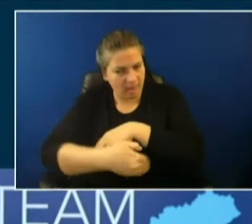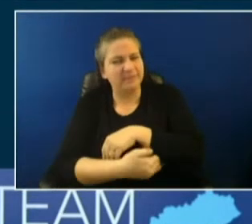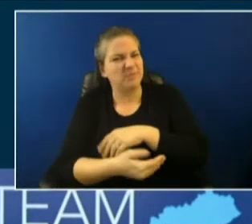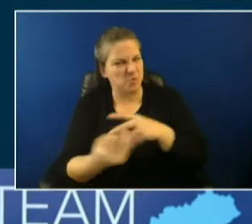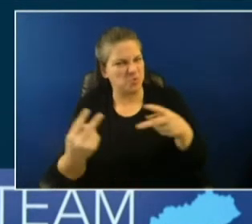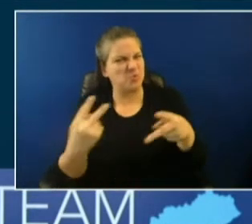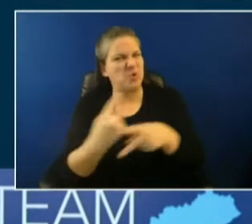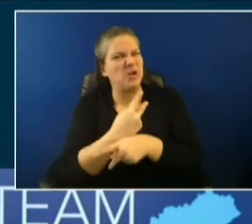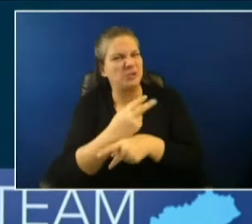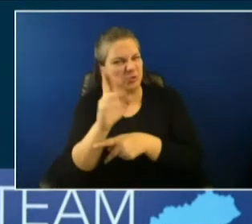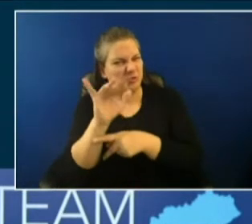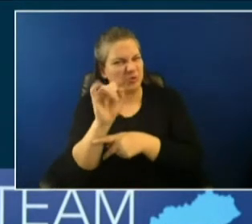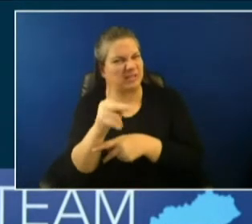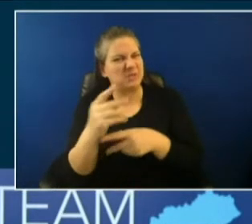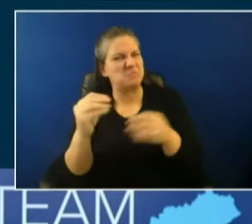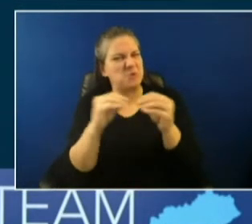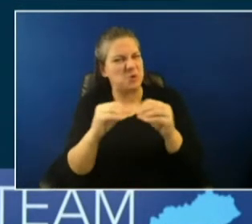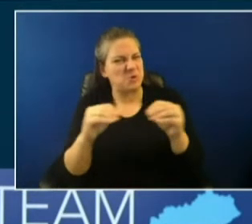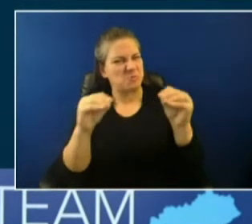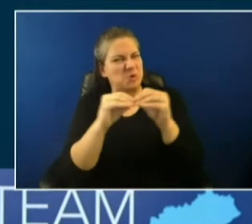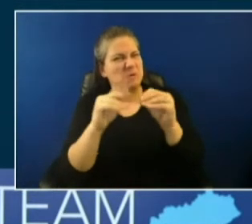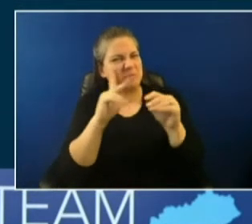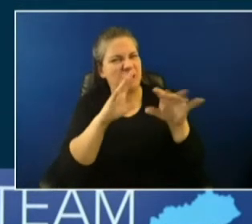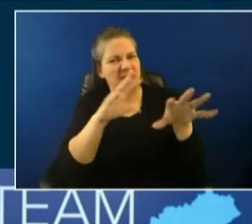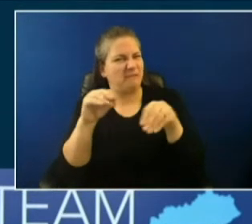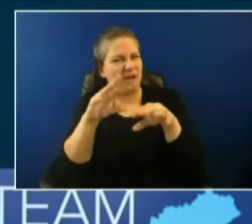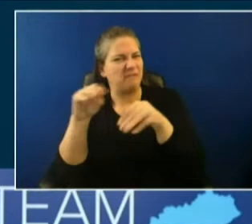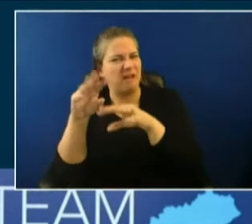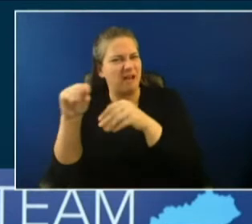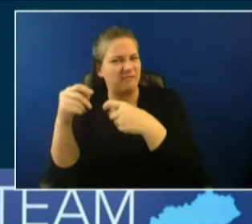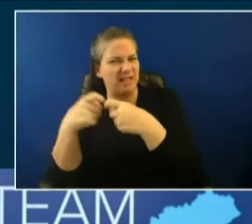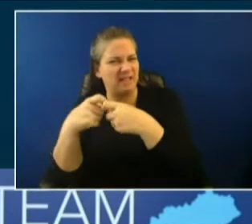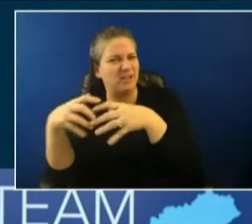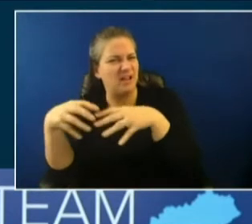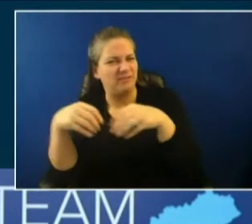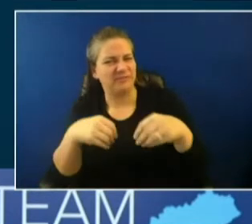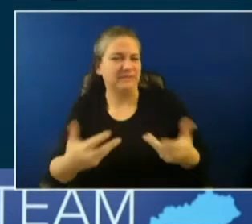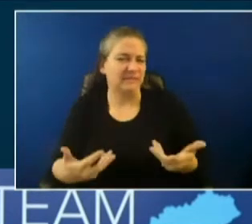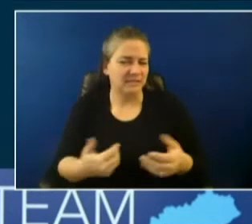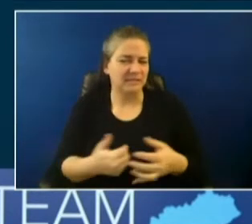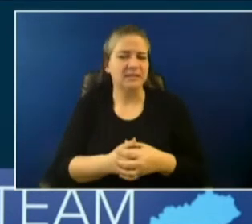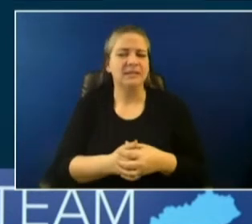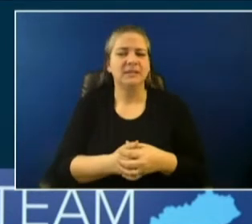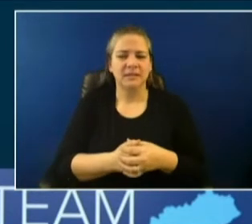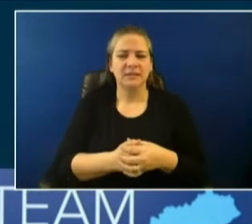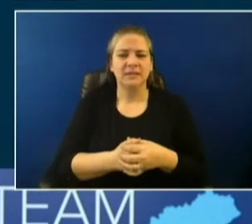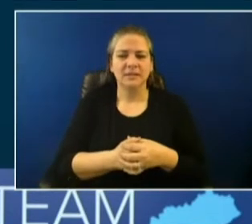outages. So in preparation, the governor